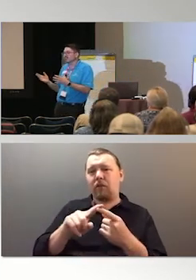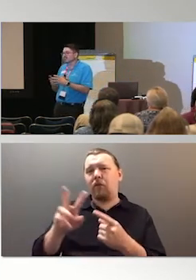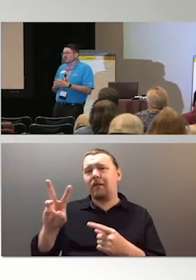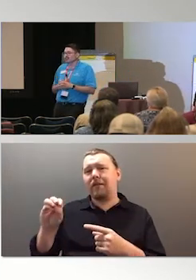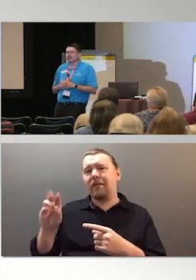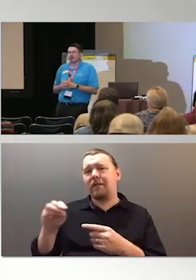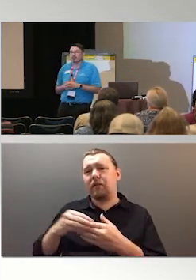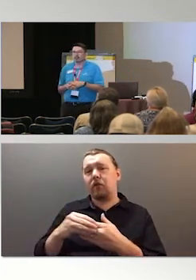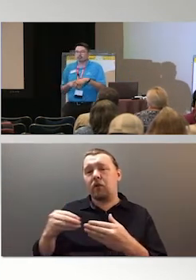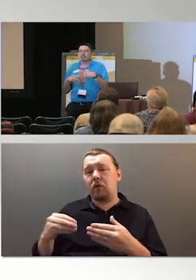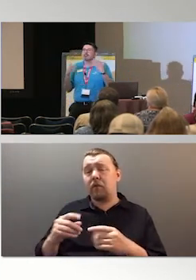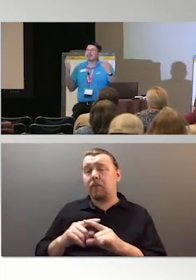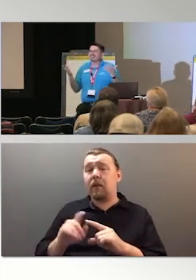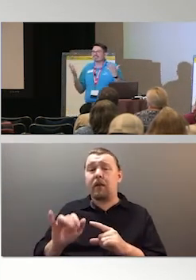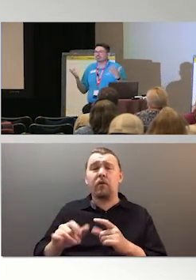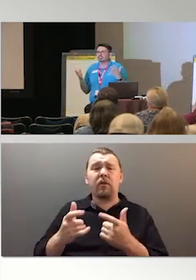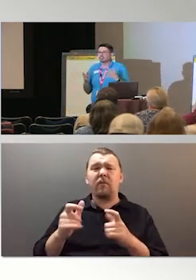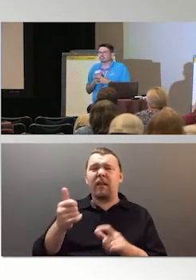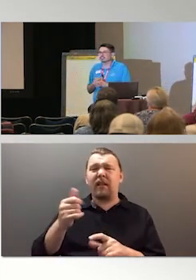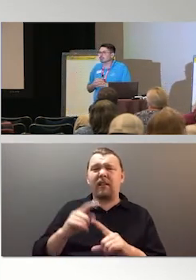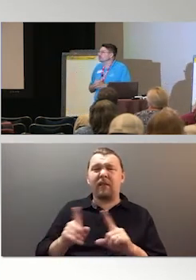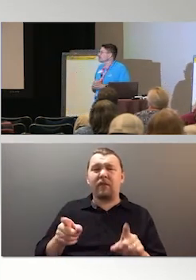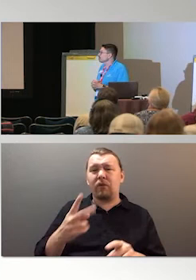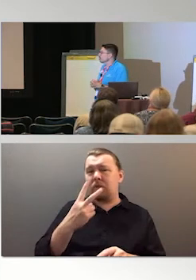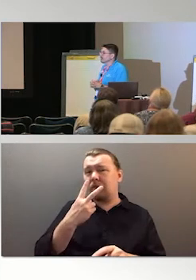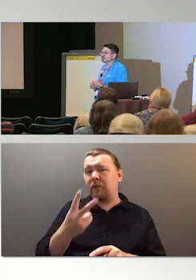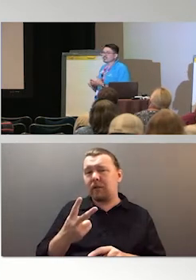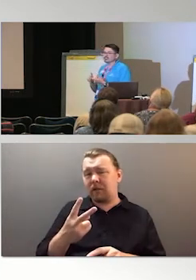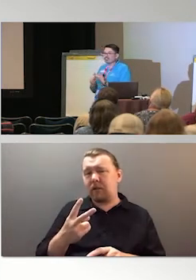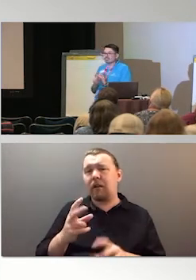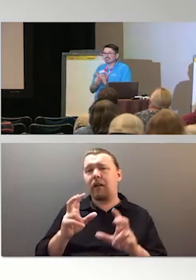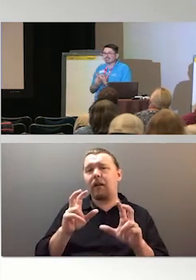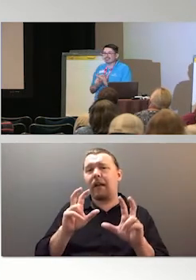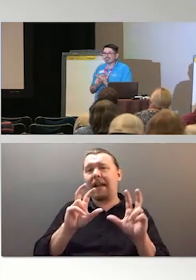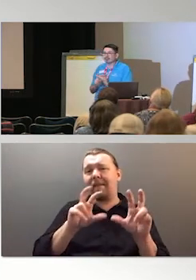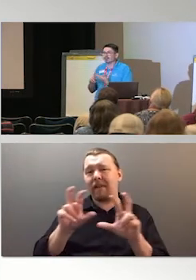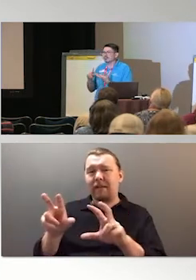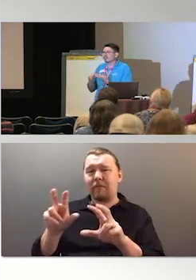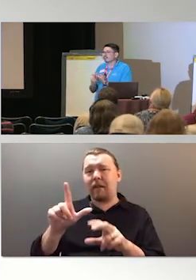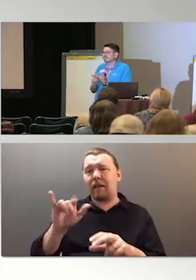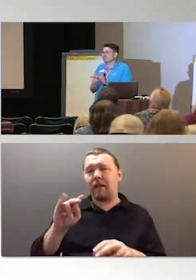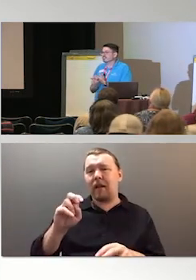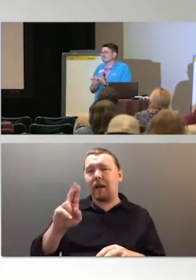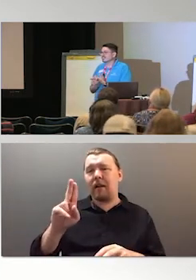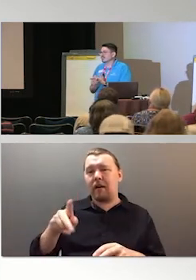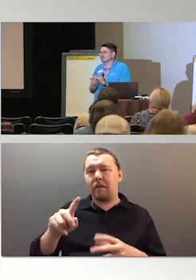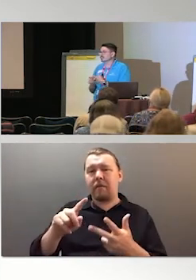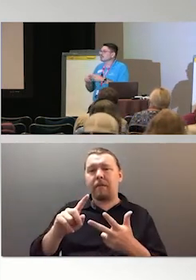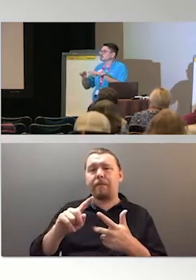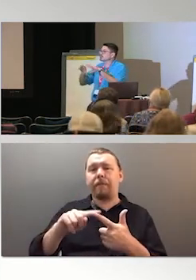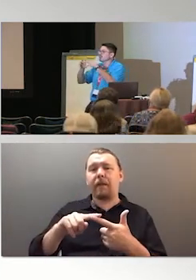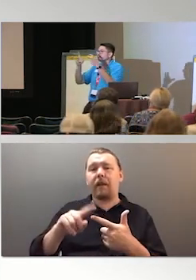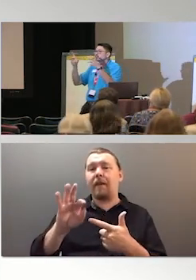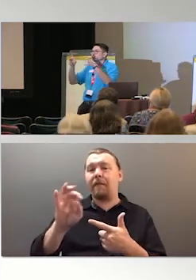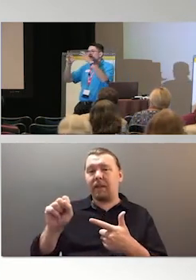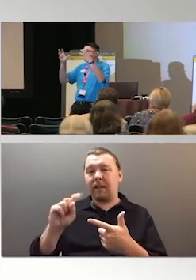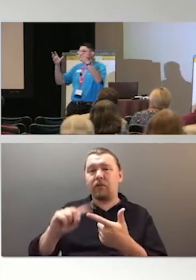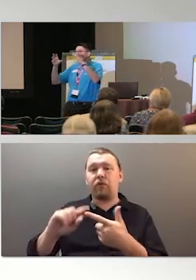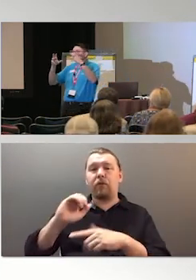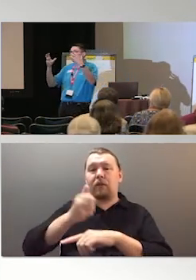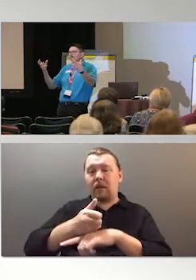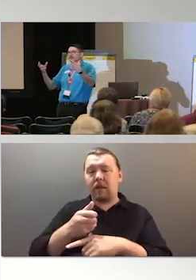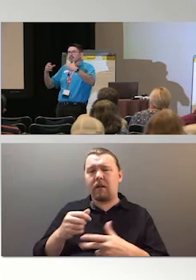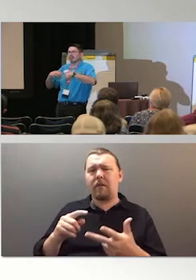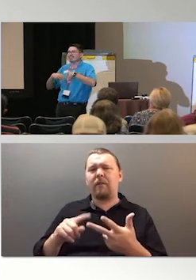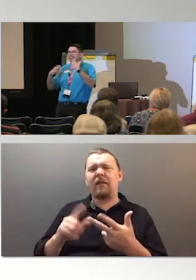$60. But those are the main differences you're going to see between programs: is investment lineup, fees to get set up, and some of these peripheral